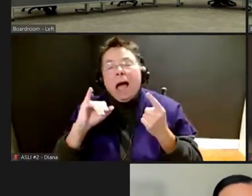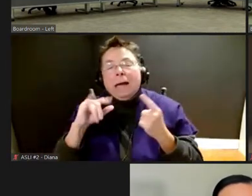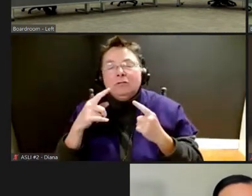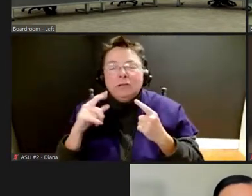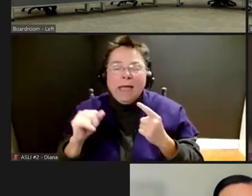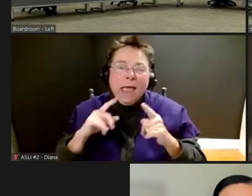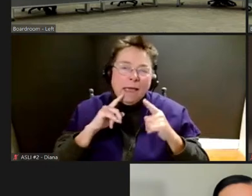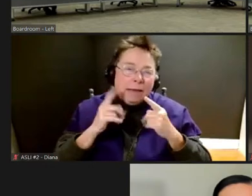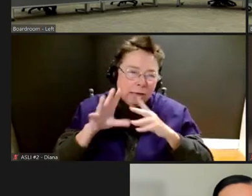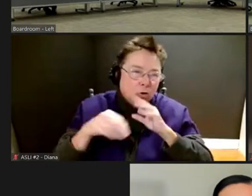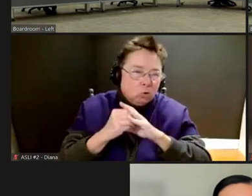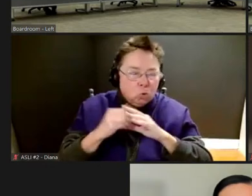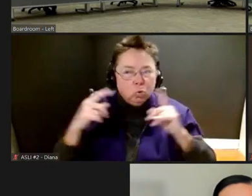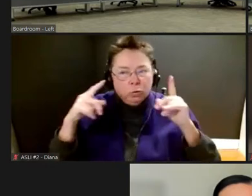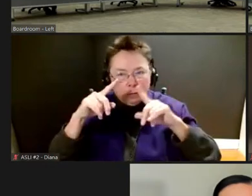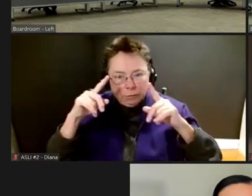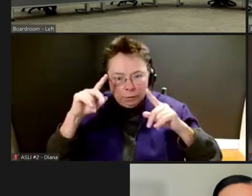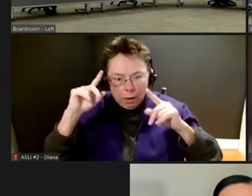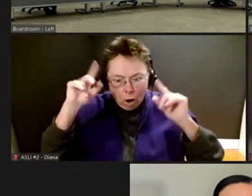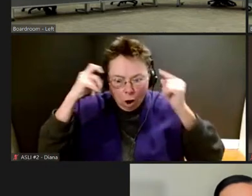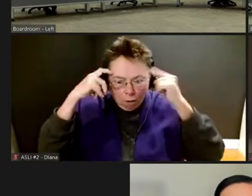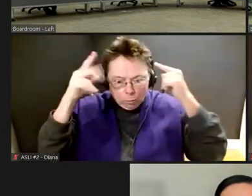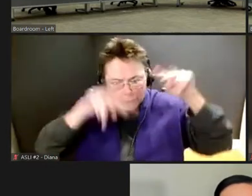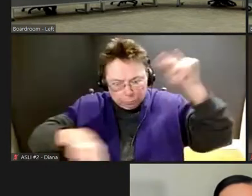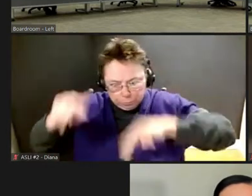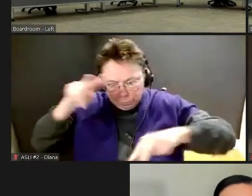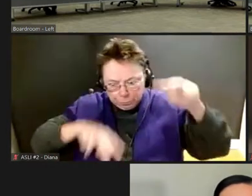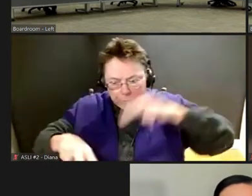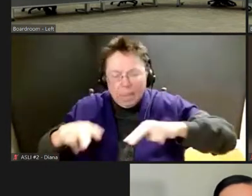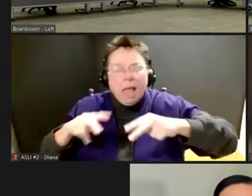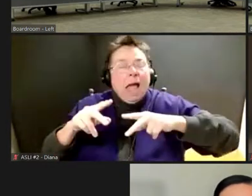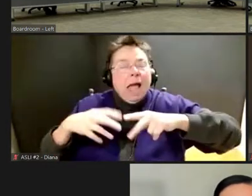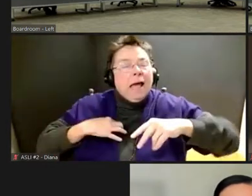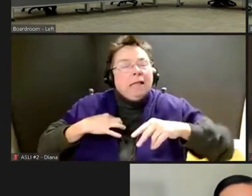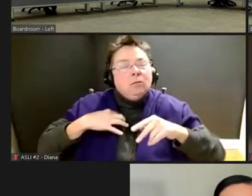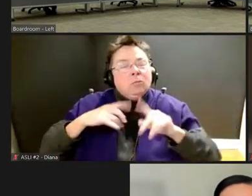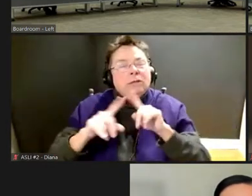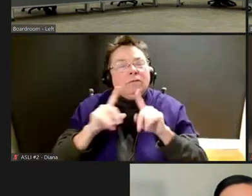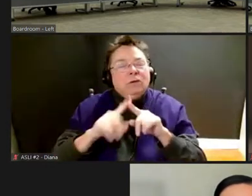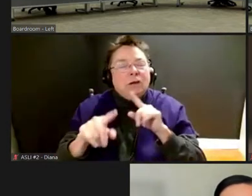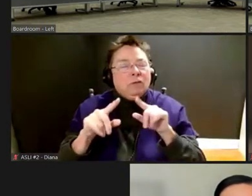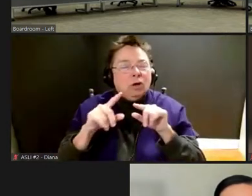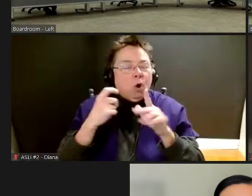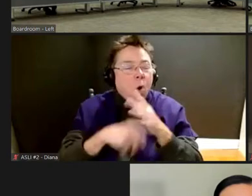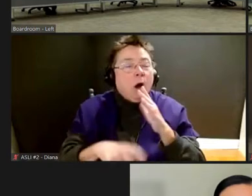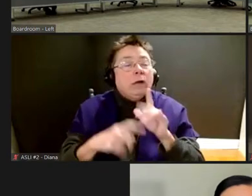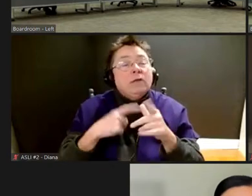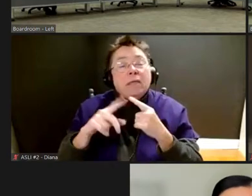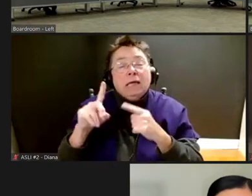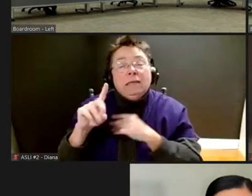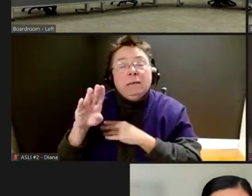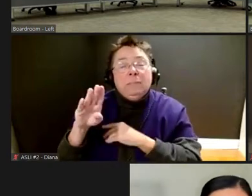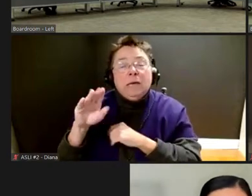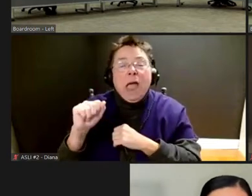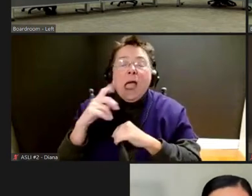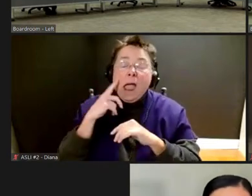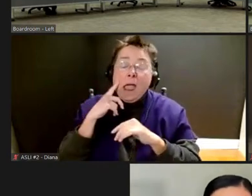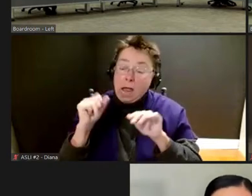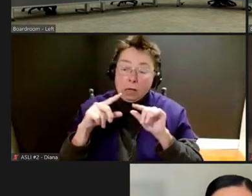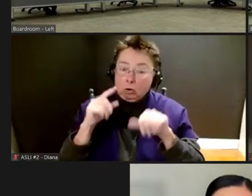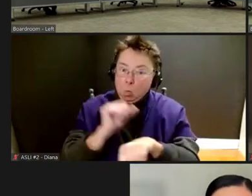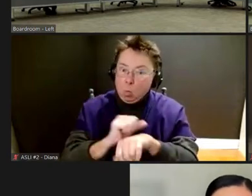reporting, reimbursement details, eligibility of various costs, as well as DBE and workforce goals for this massive